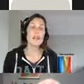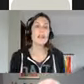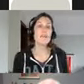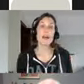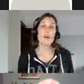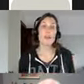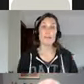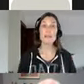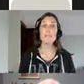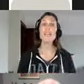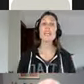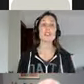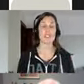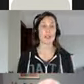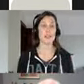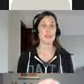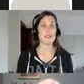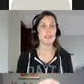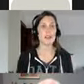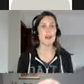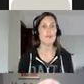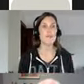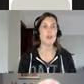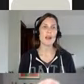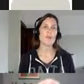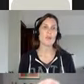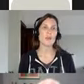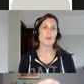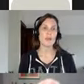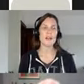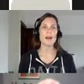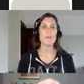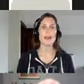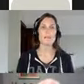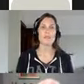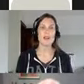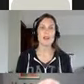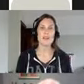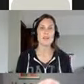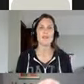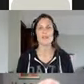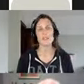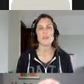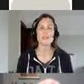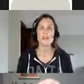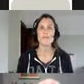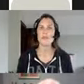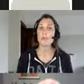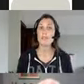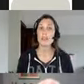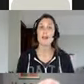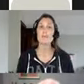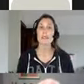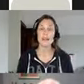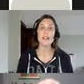When I think about the big picture challenges of how people think about maps and some of the trust